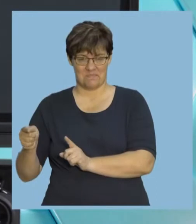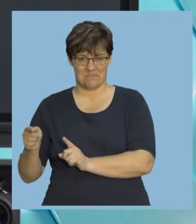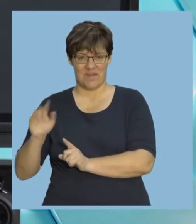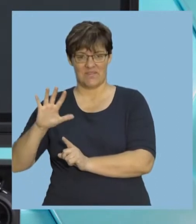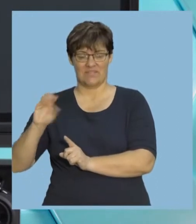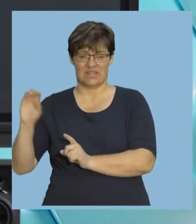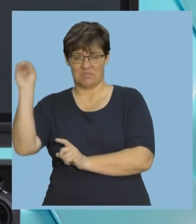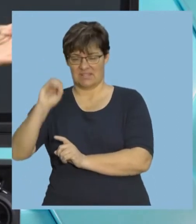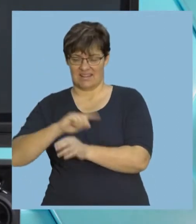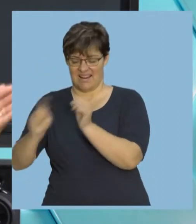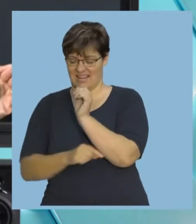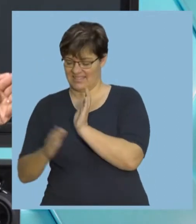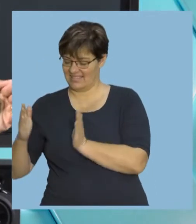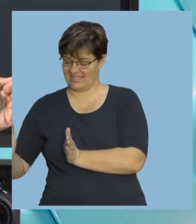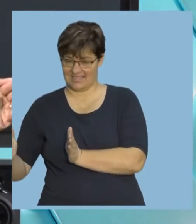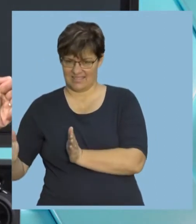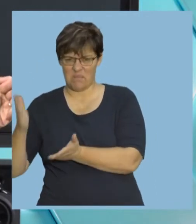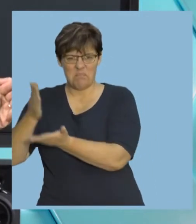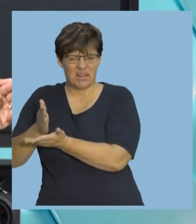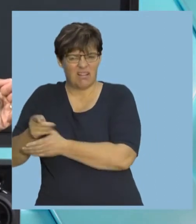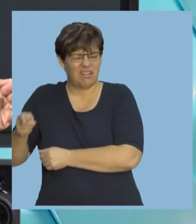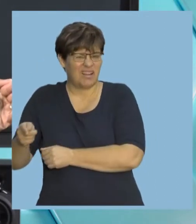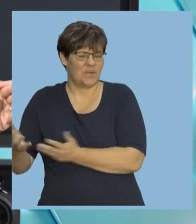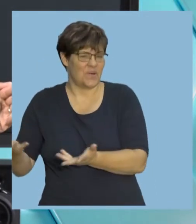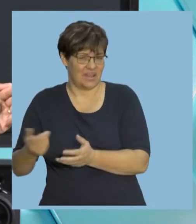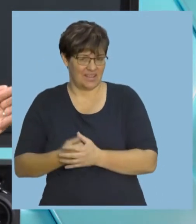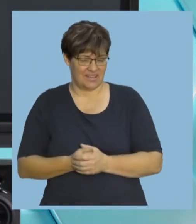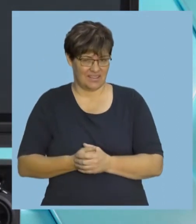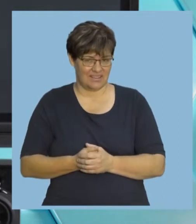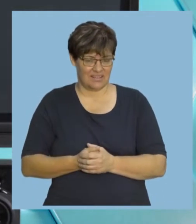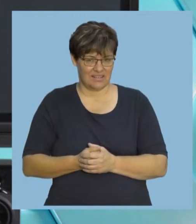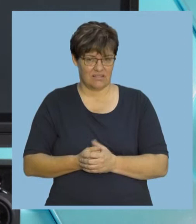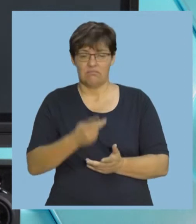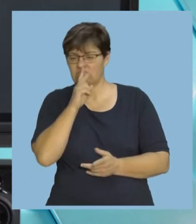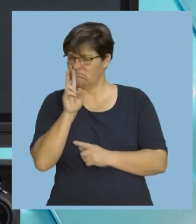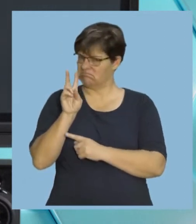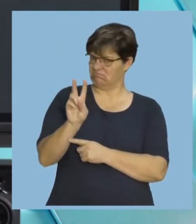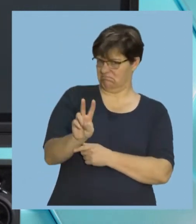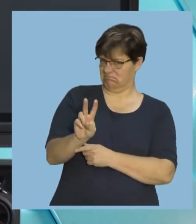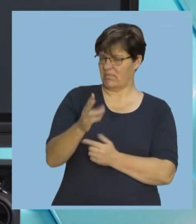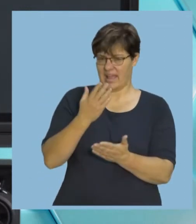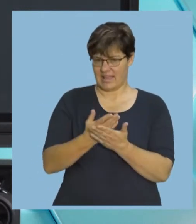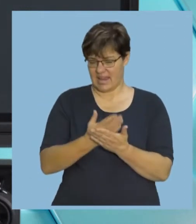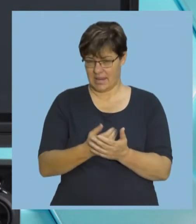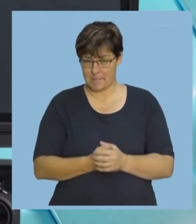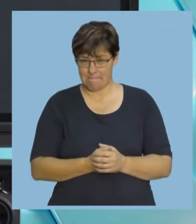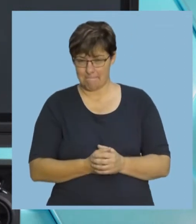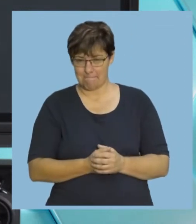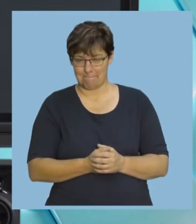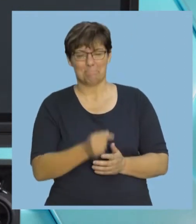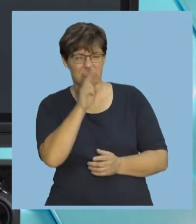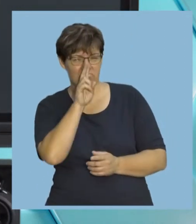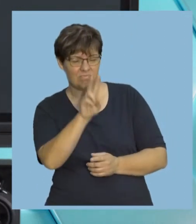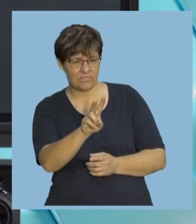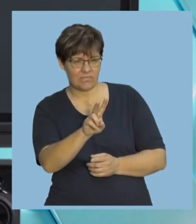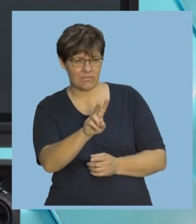of the last 50%. Okay, does that make sense? You can do it by inspection, by just looking at